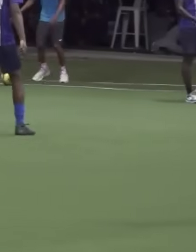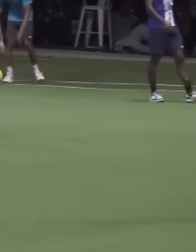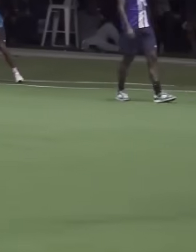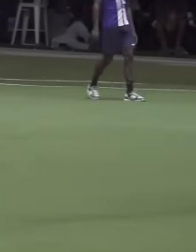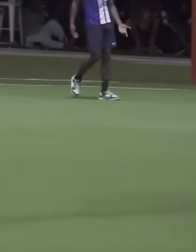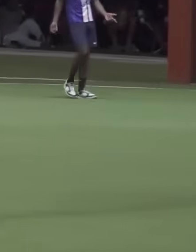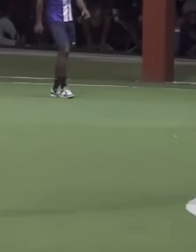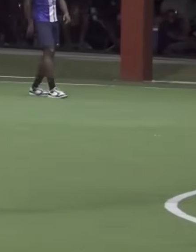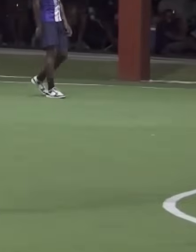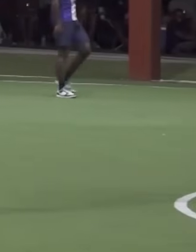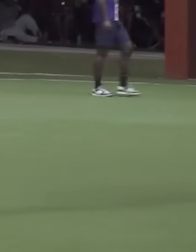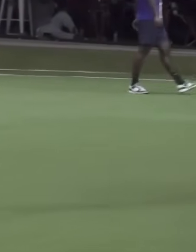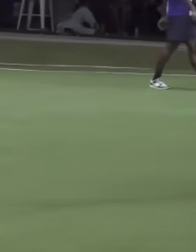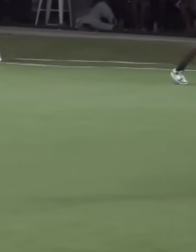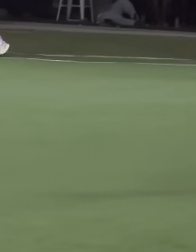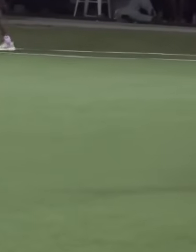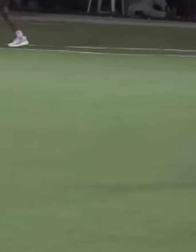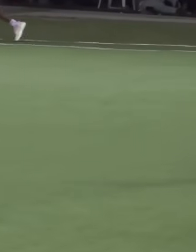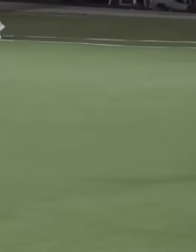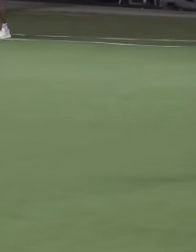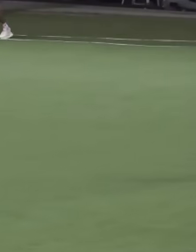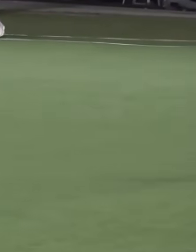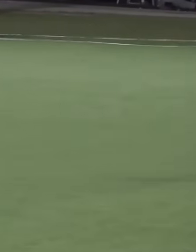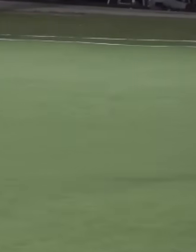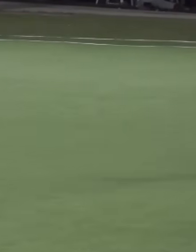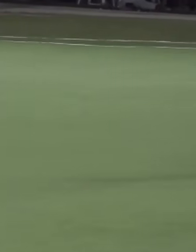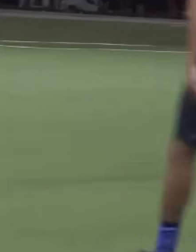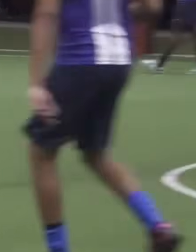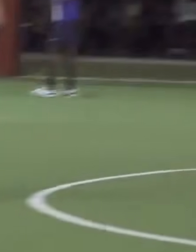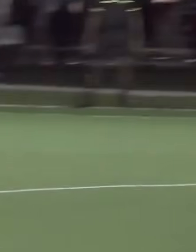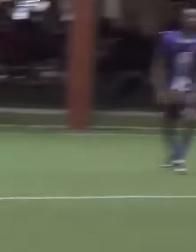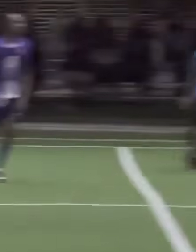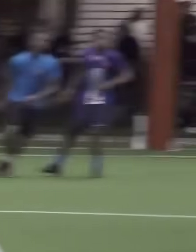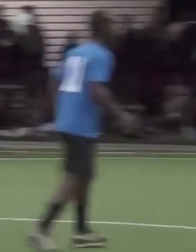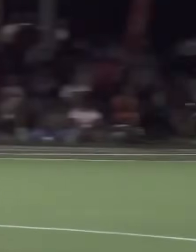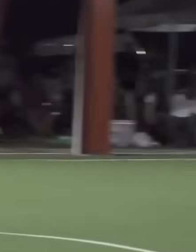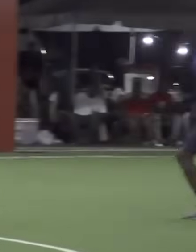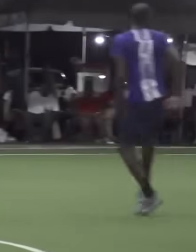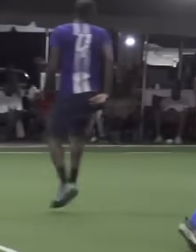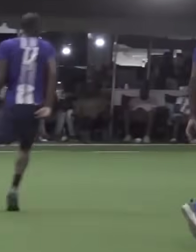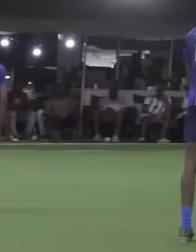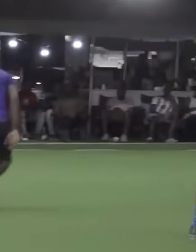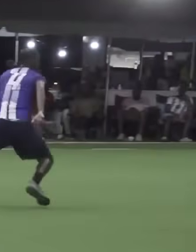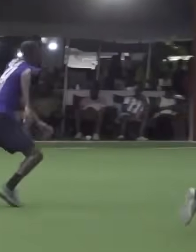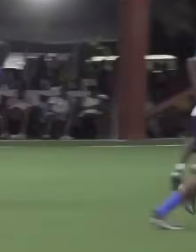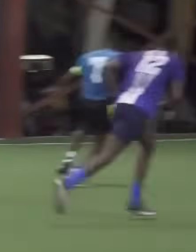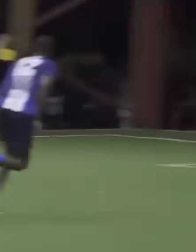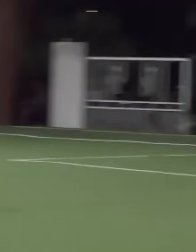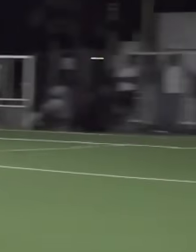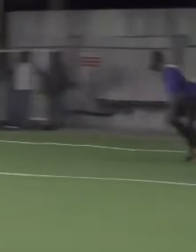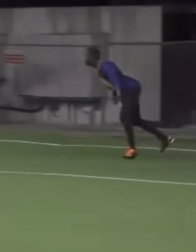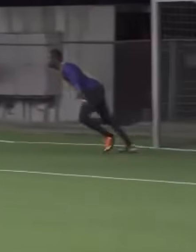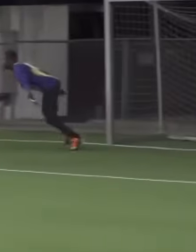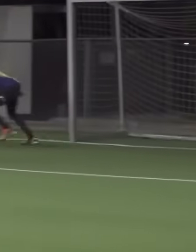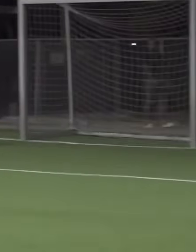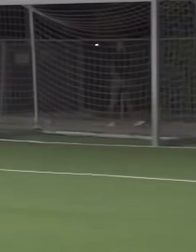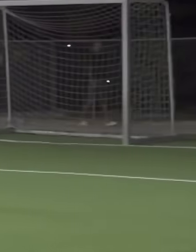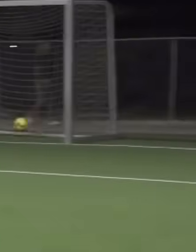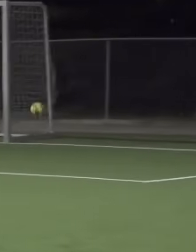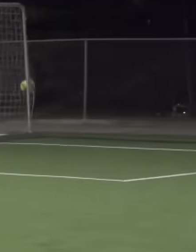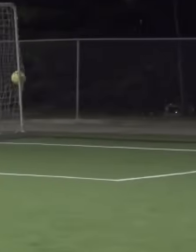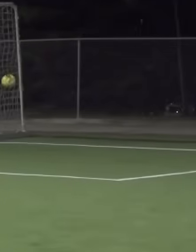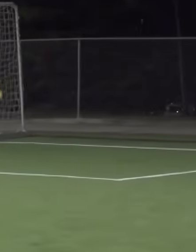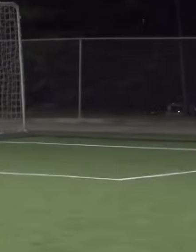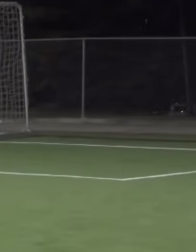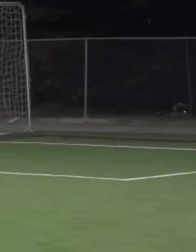Barbados Conference Services Limited doubled their advantage. Ball over the top, and Kyle Papa Gibson takes it in his